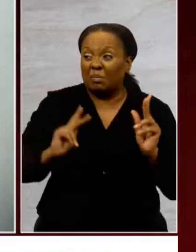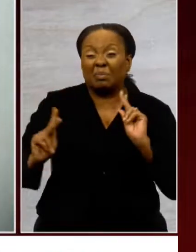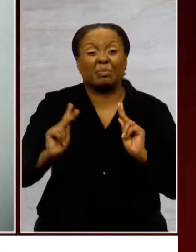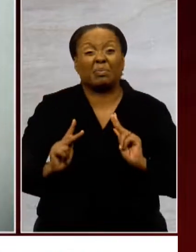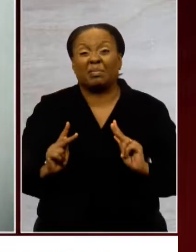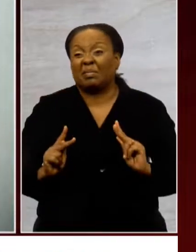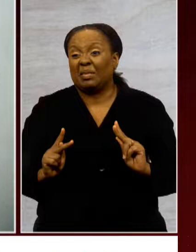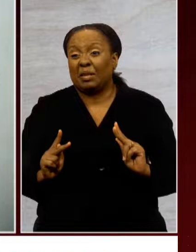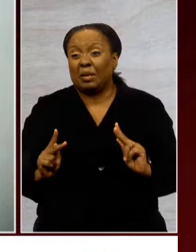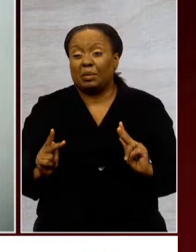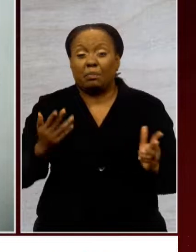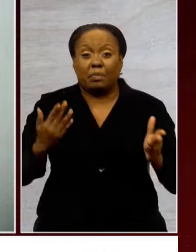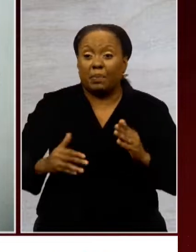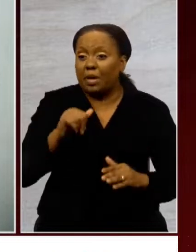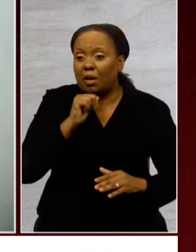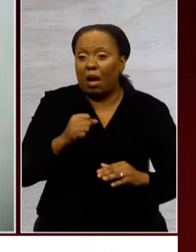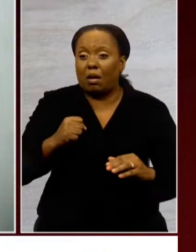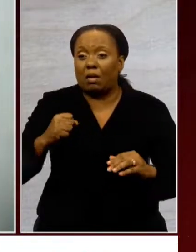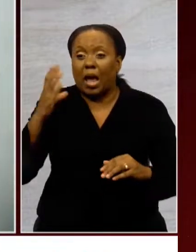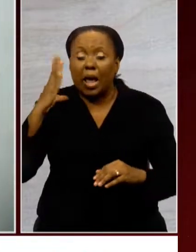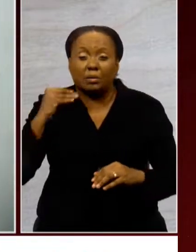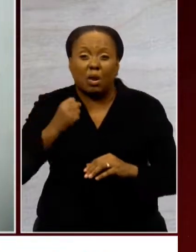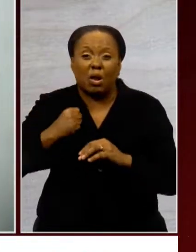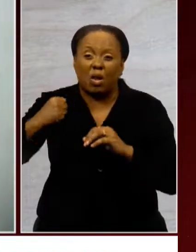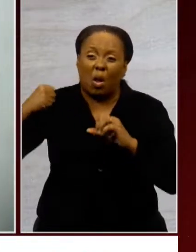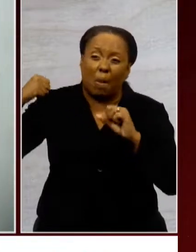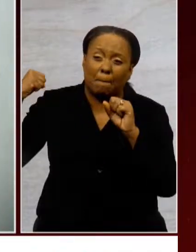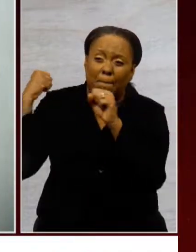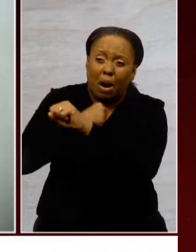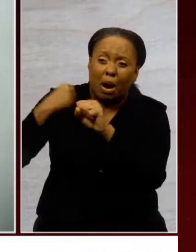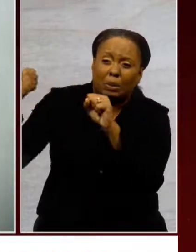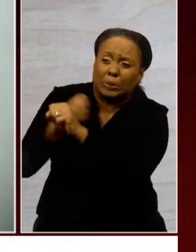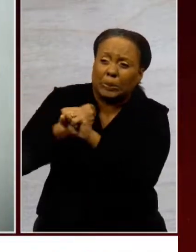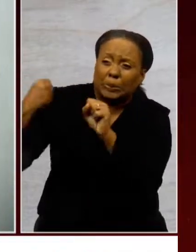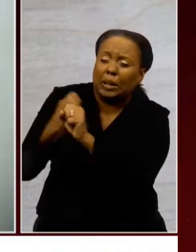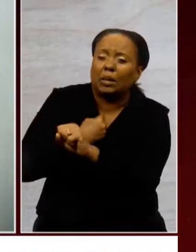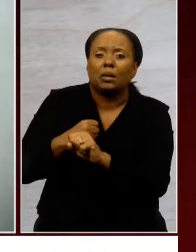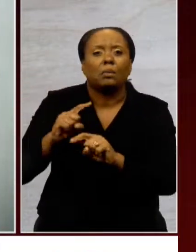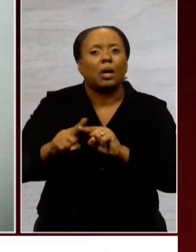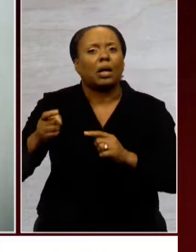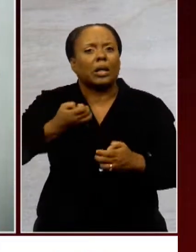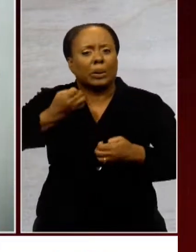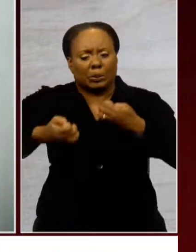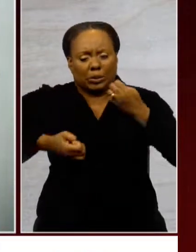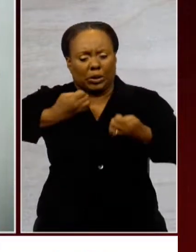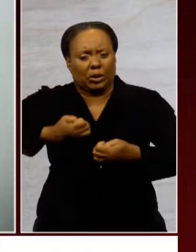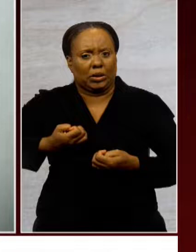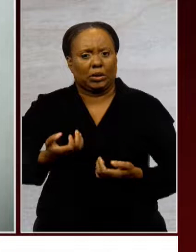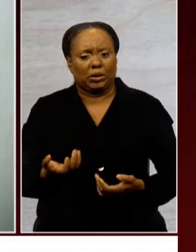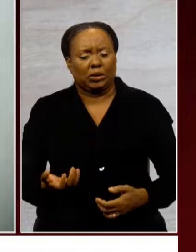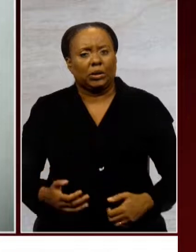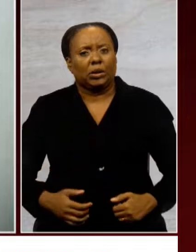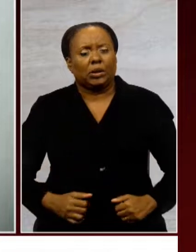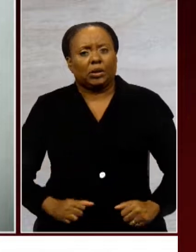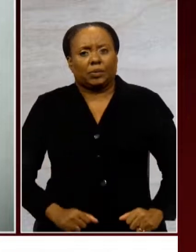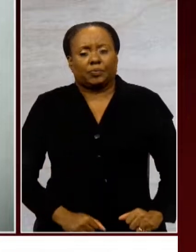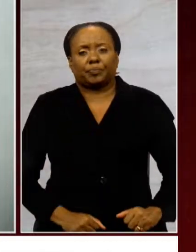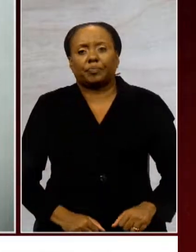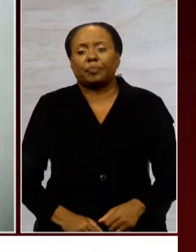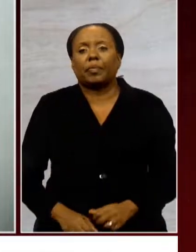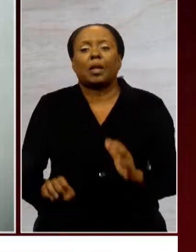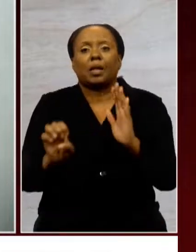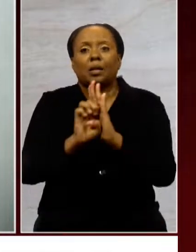as drastic as a beating, but it is the emotional abuse. You know, you may be living